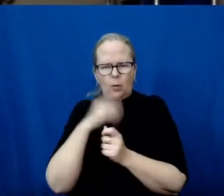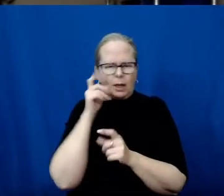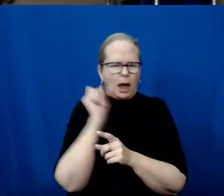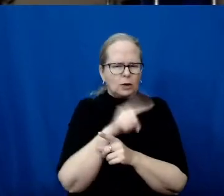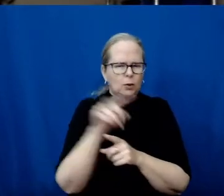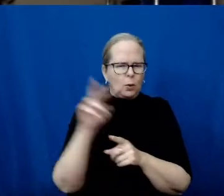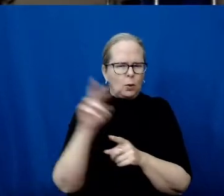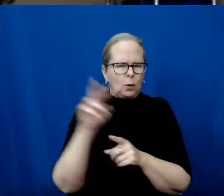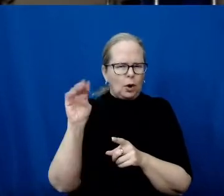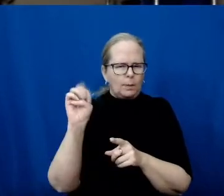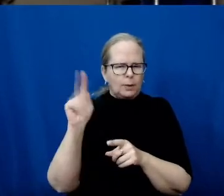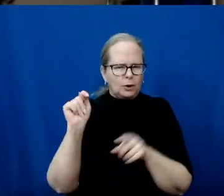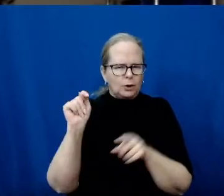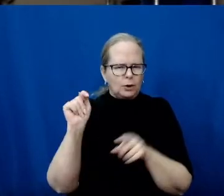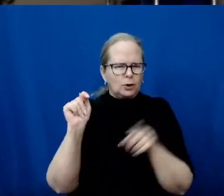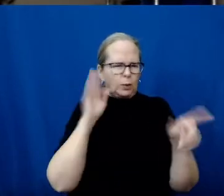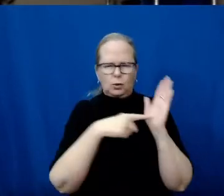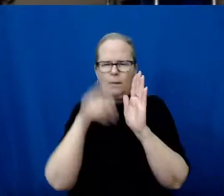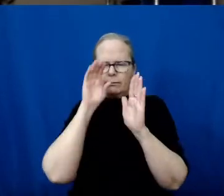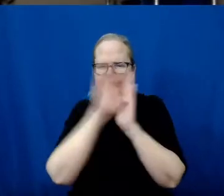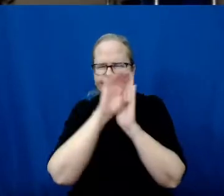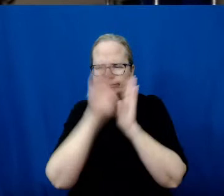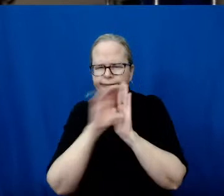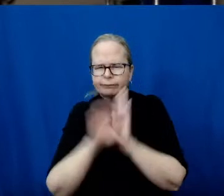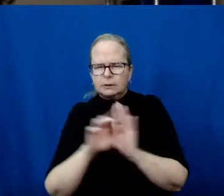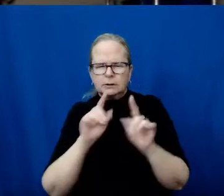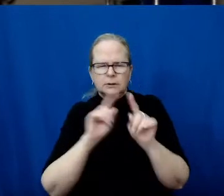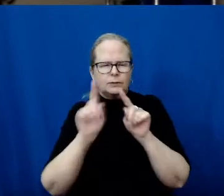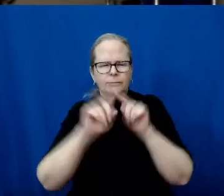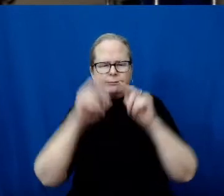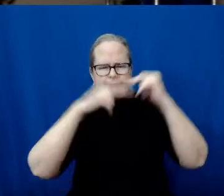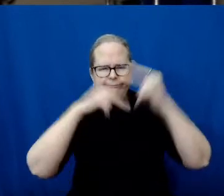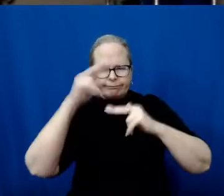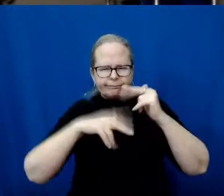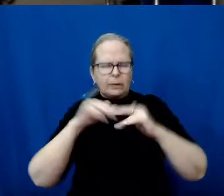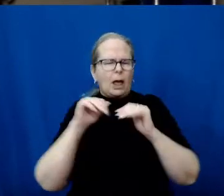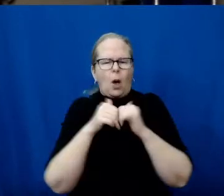at some of those high priority